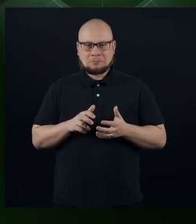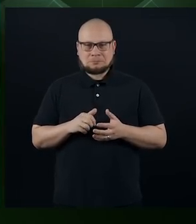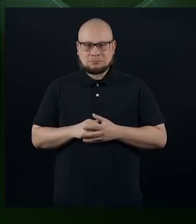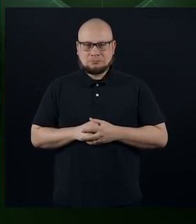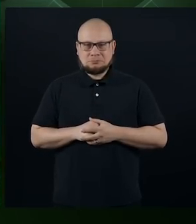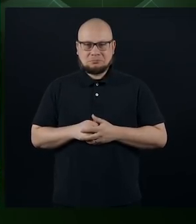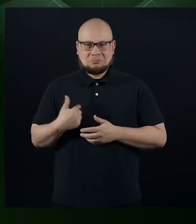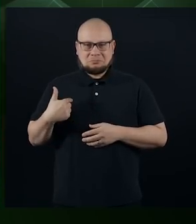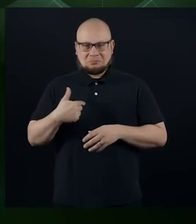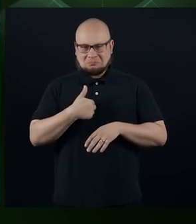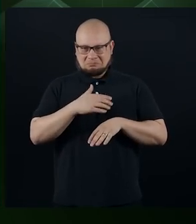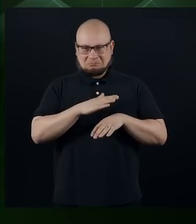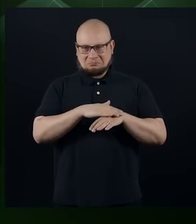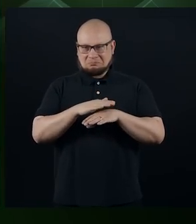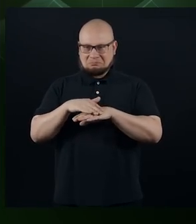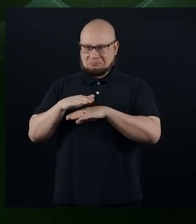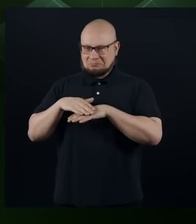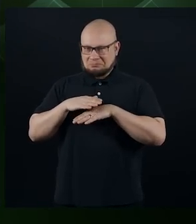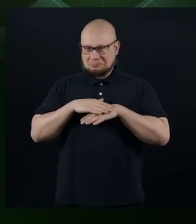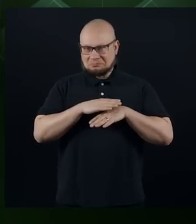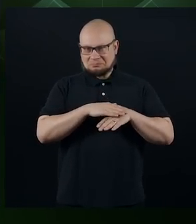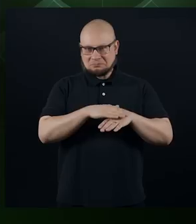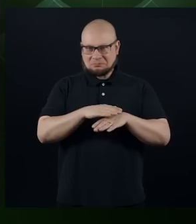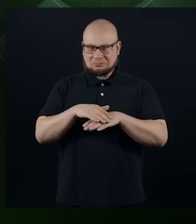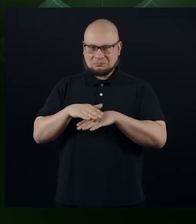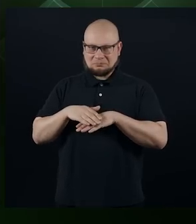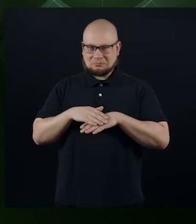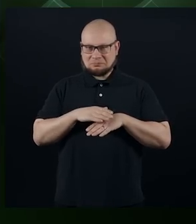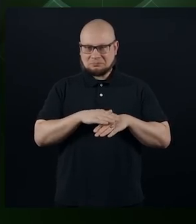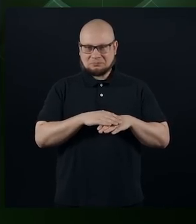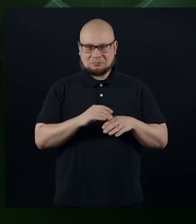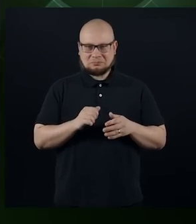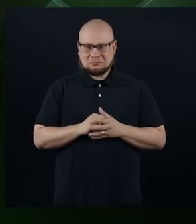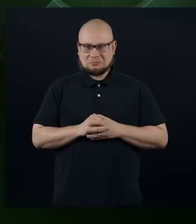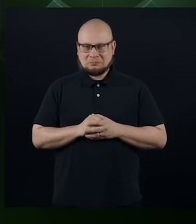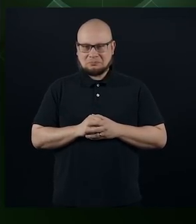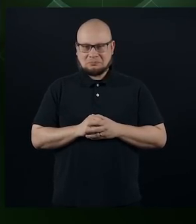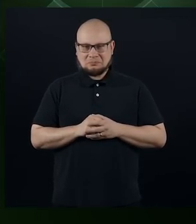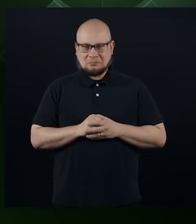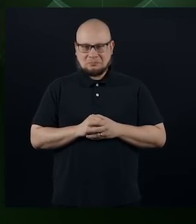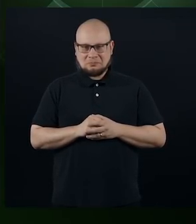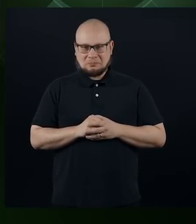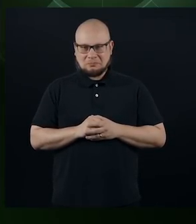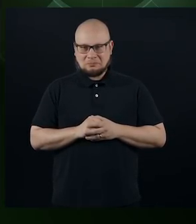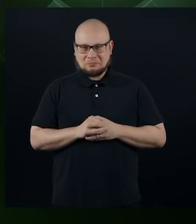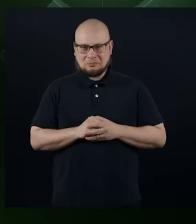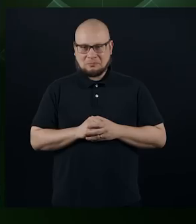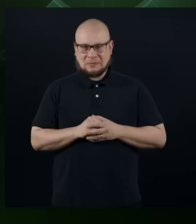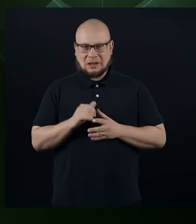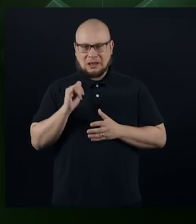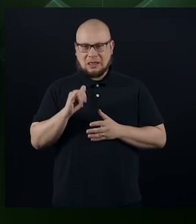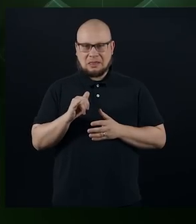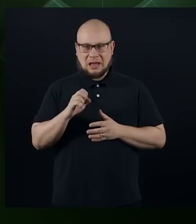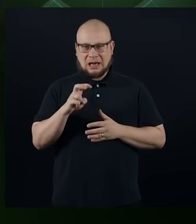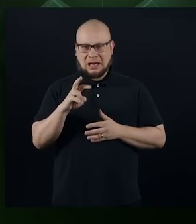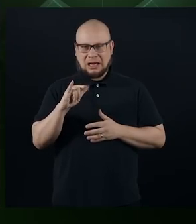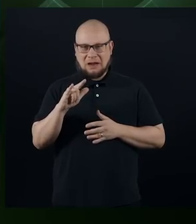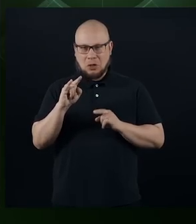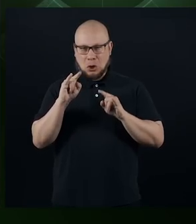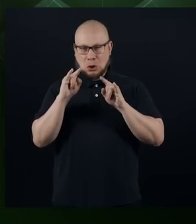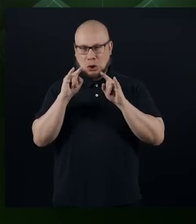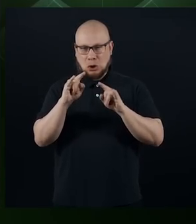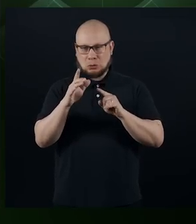Properly warned ye be, says I. Who knows when that evil curse will strike